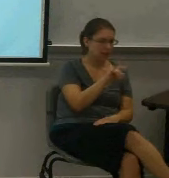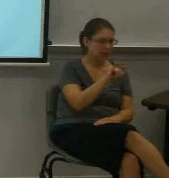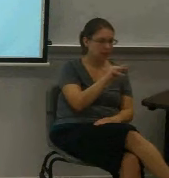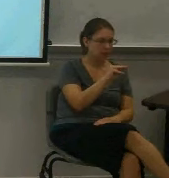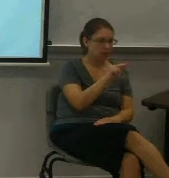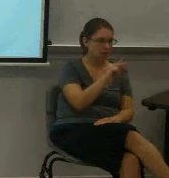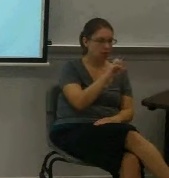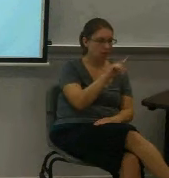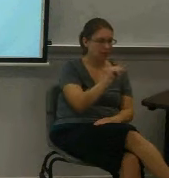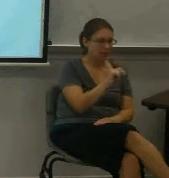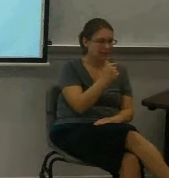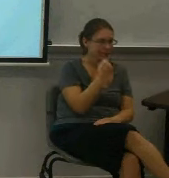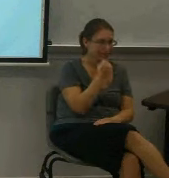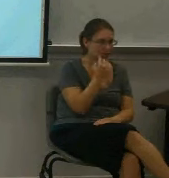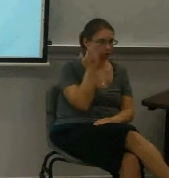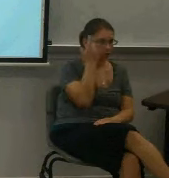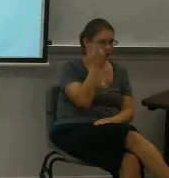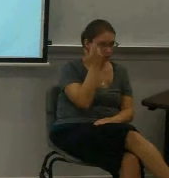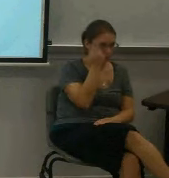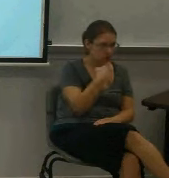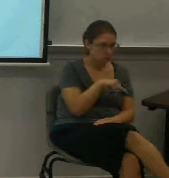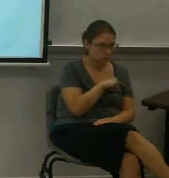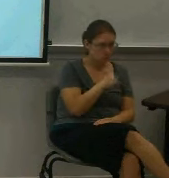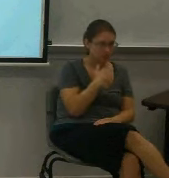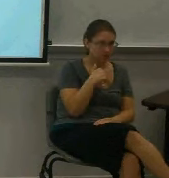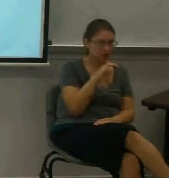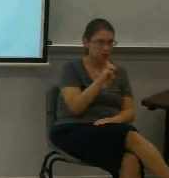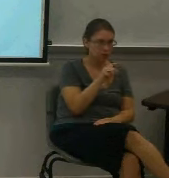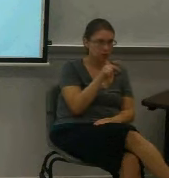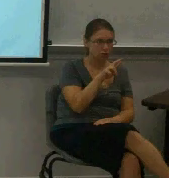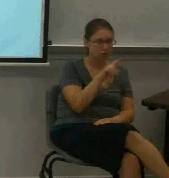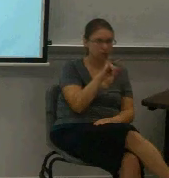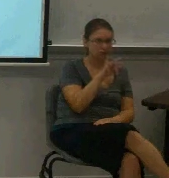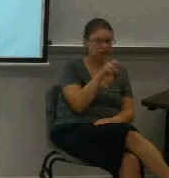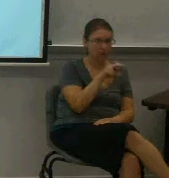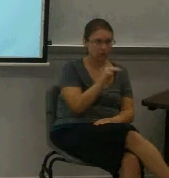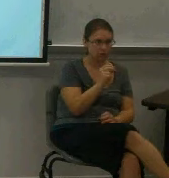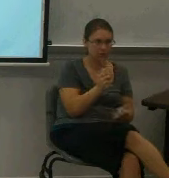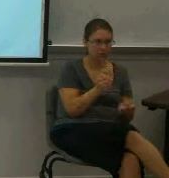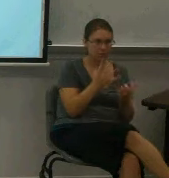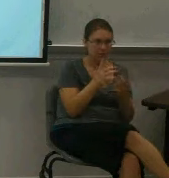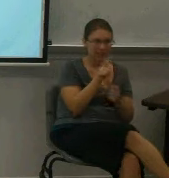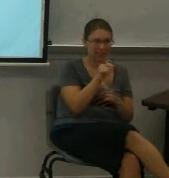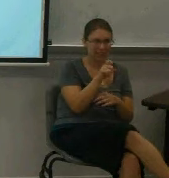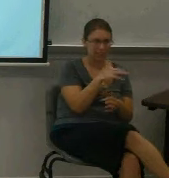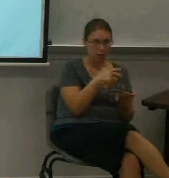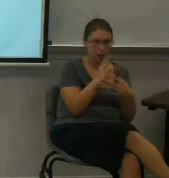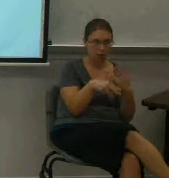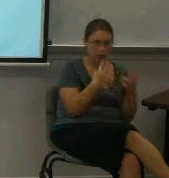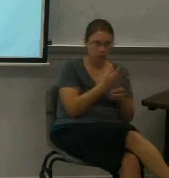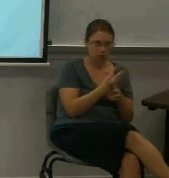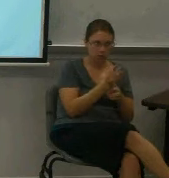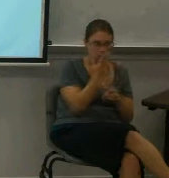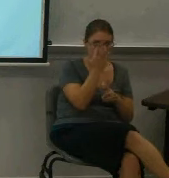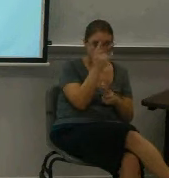limnologists said that the reason we're having eutrophication in many of the lakes around the world is